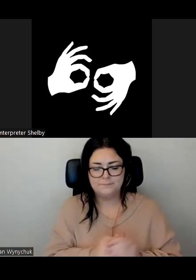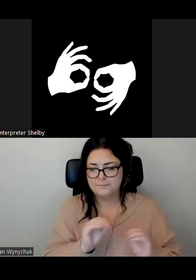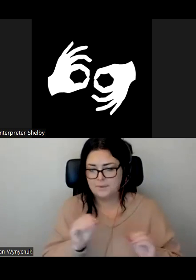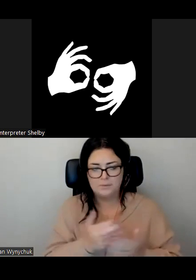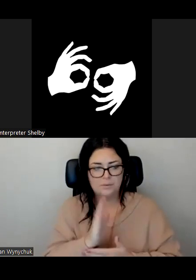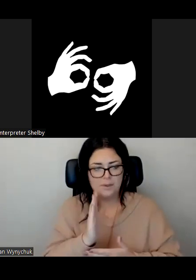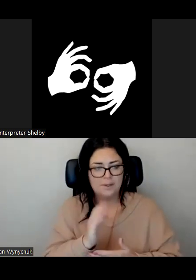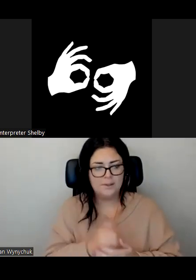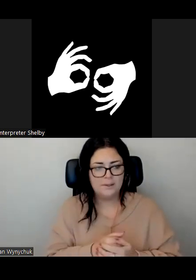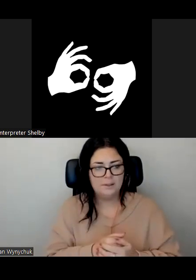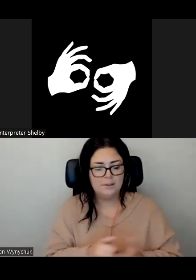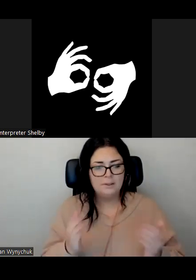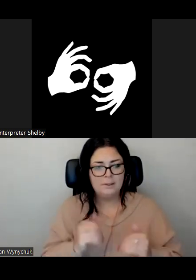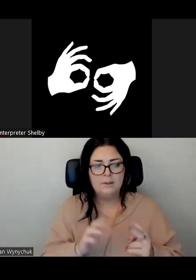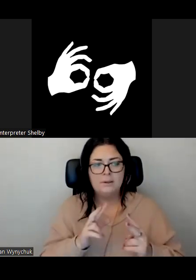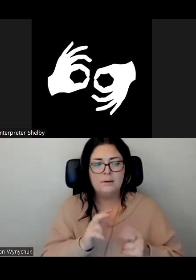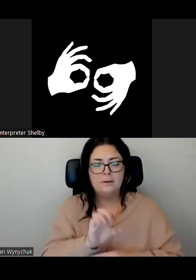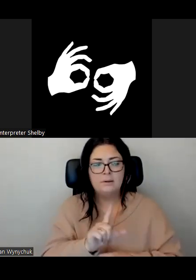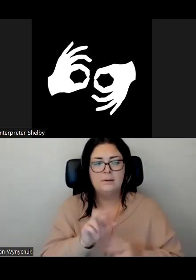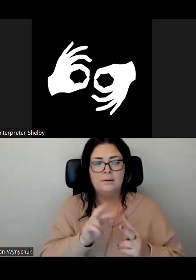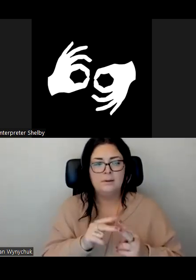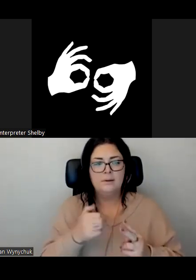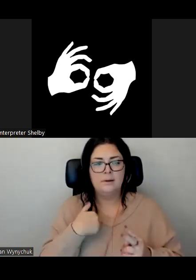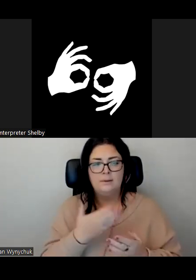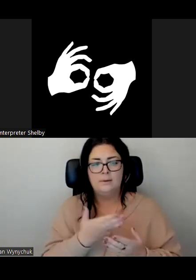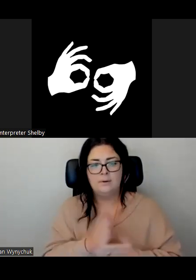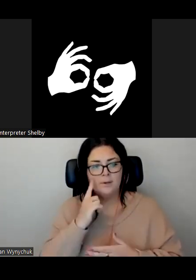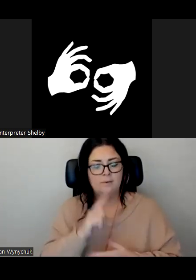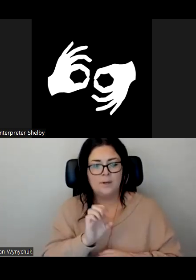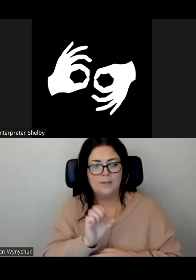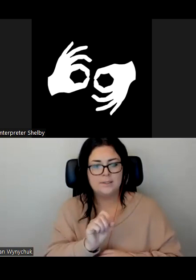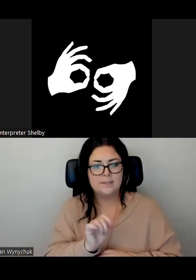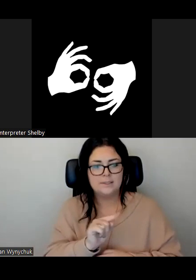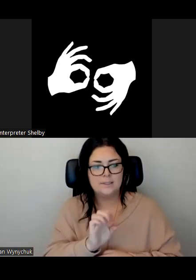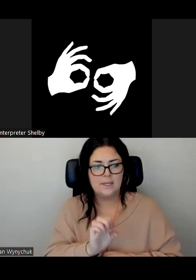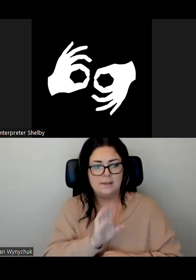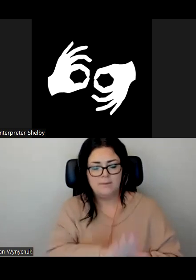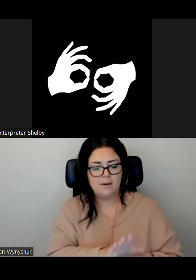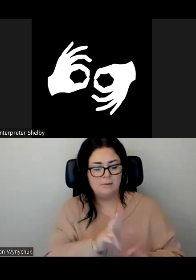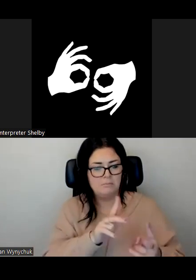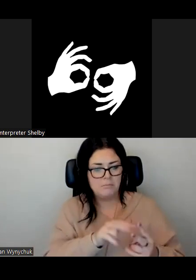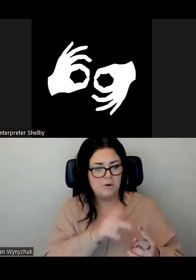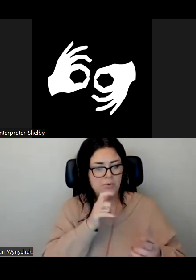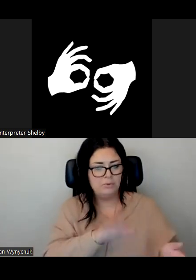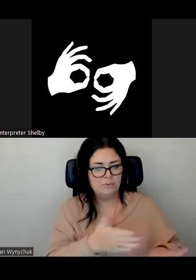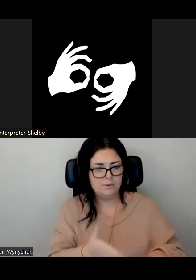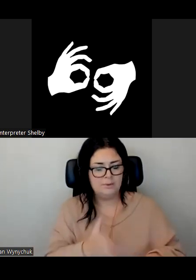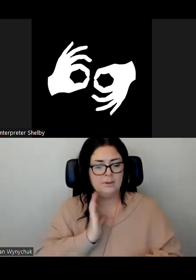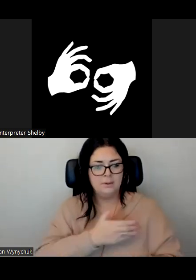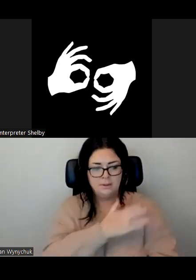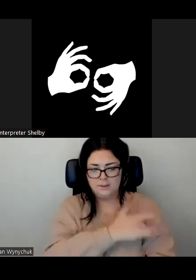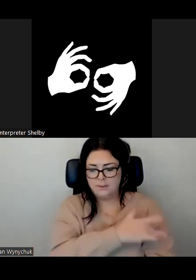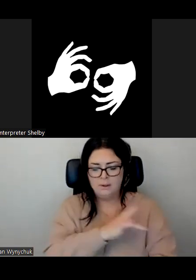that. And then common law couples have a guaranteed right to the estate of their deceased spouse. According to our provincial legislation, they